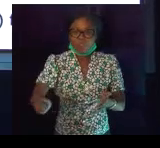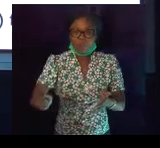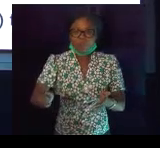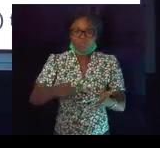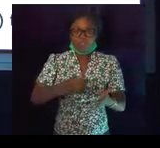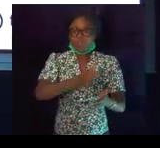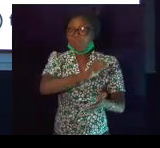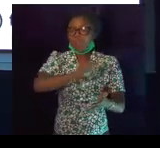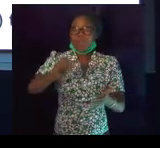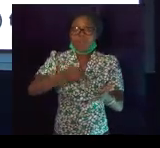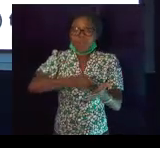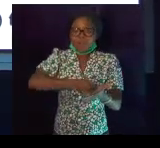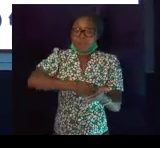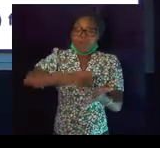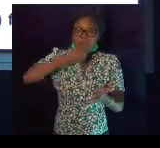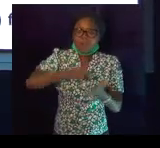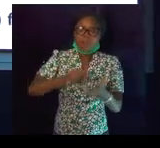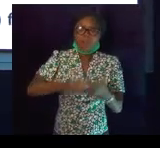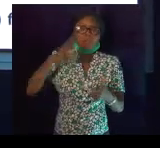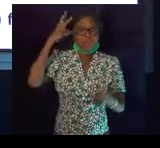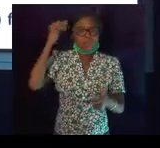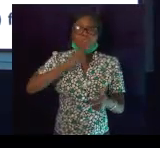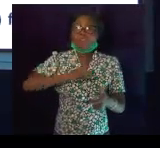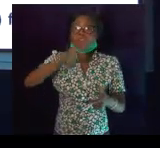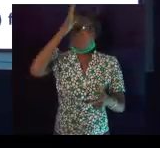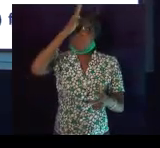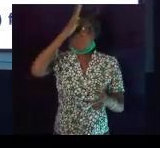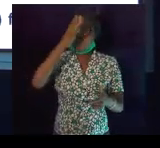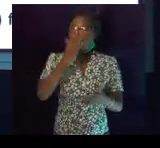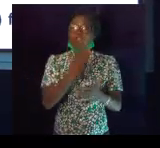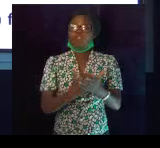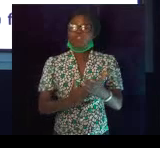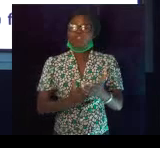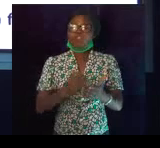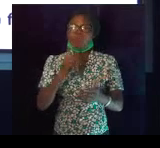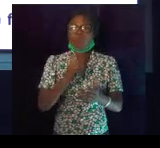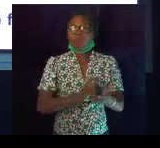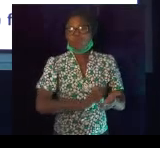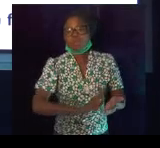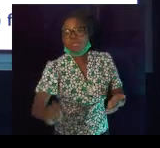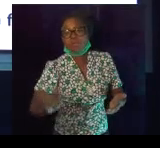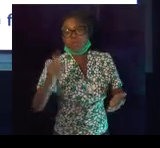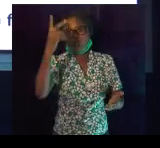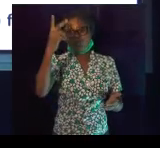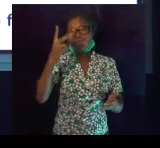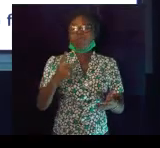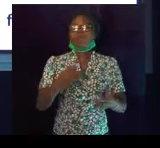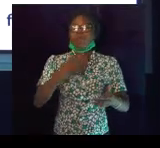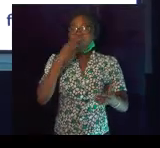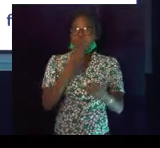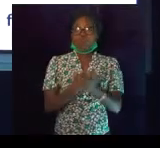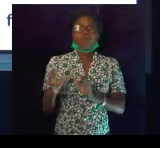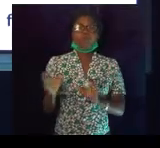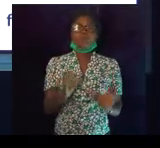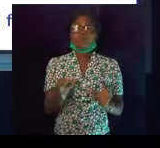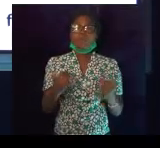a letter to his father. Somebody underlined to. Well